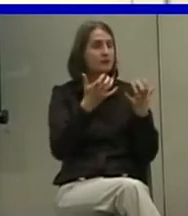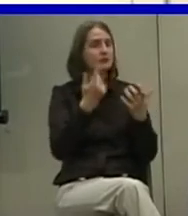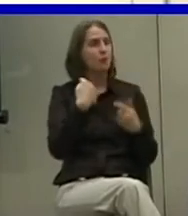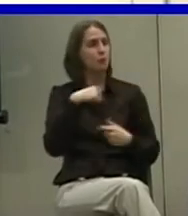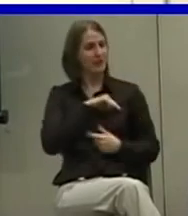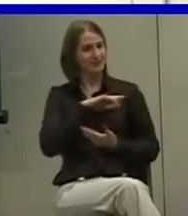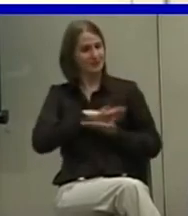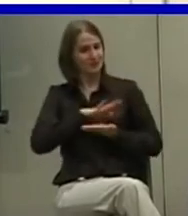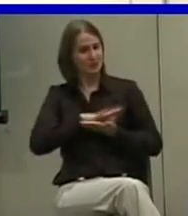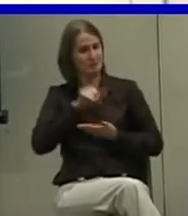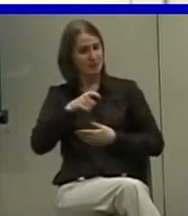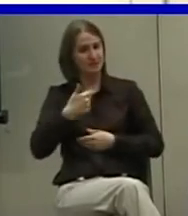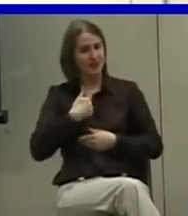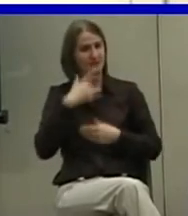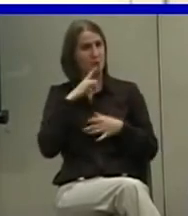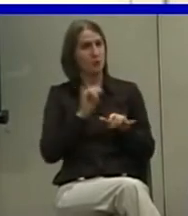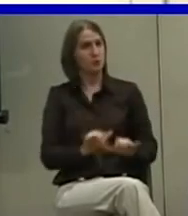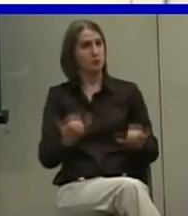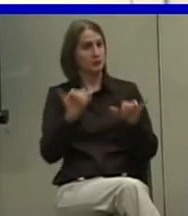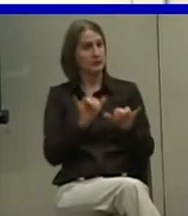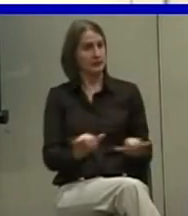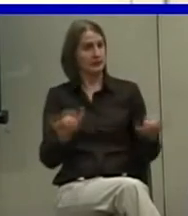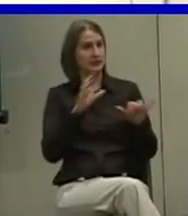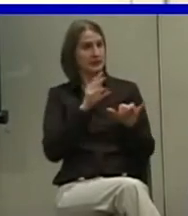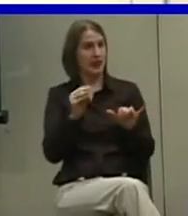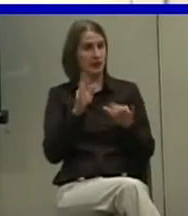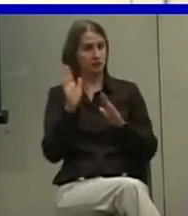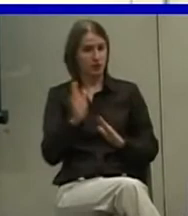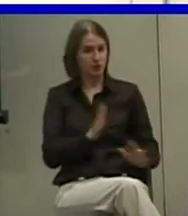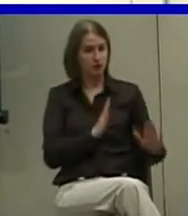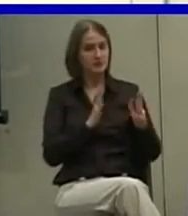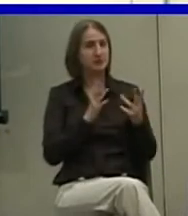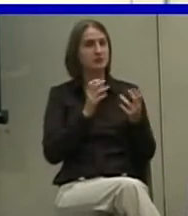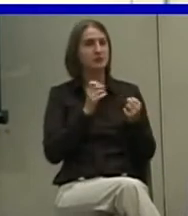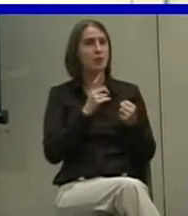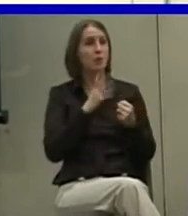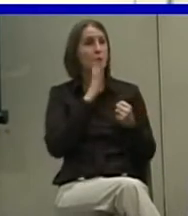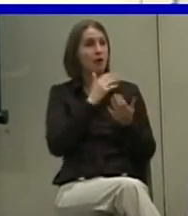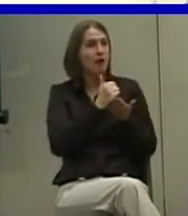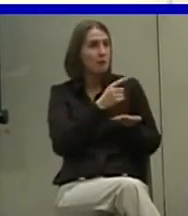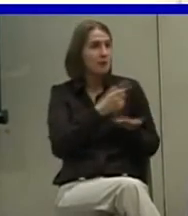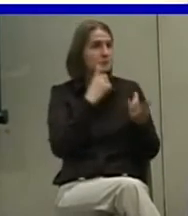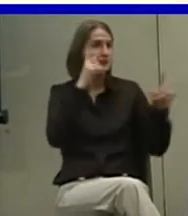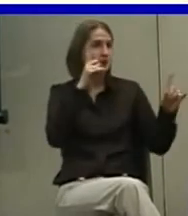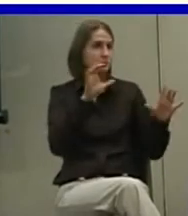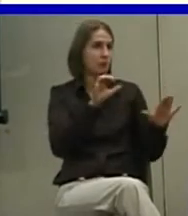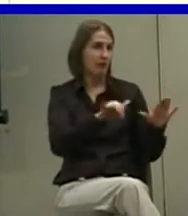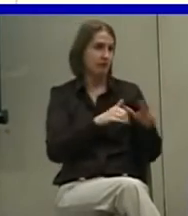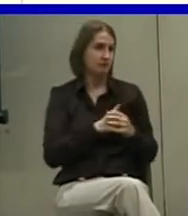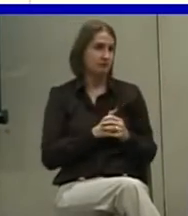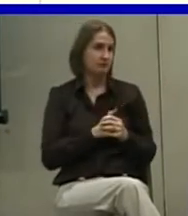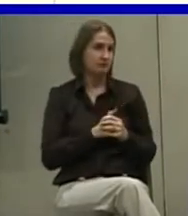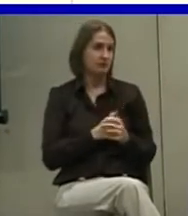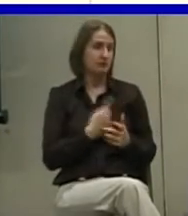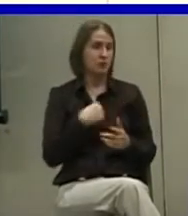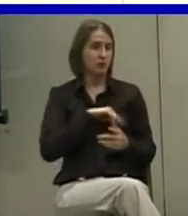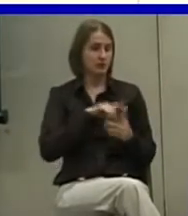school have to have for routines and arrangements in those places that make it more likely they'll do that? As we start moving